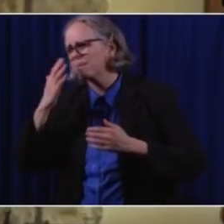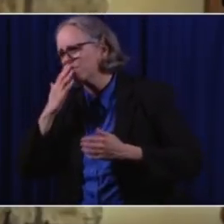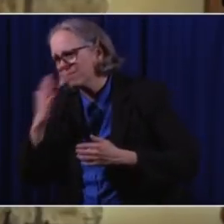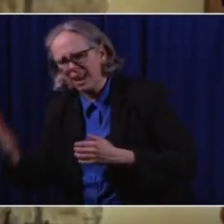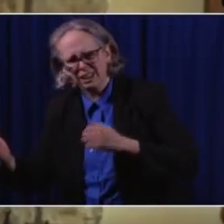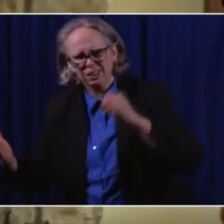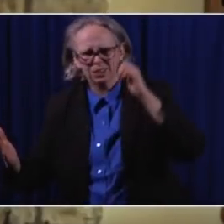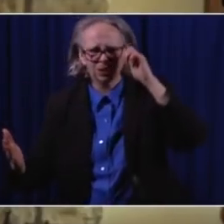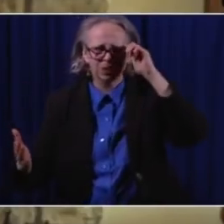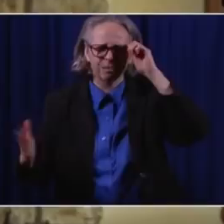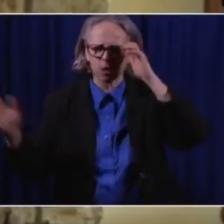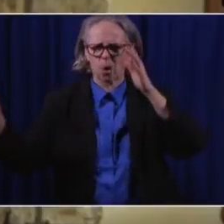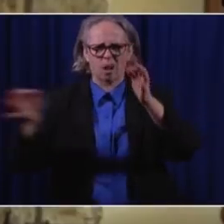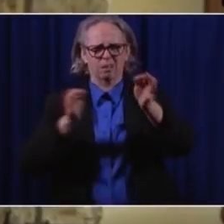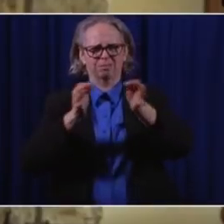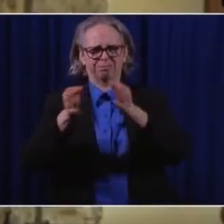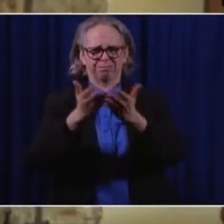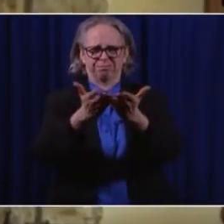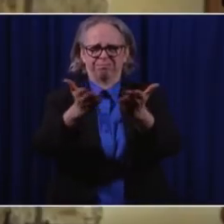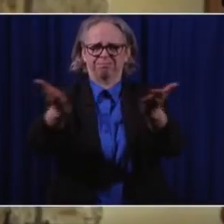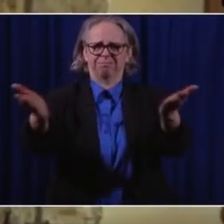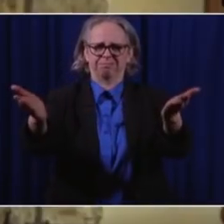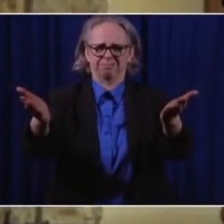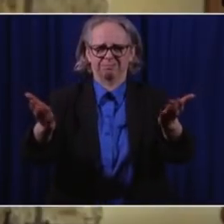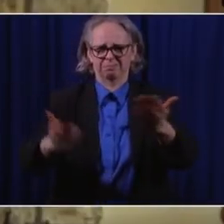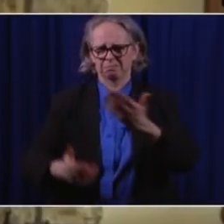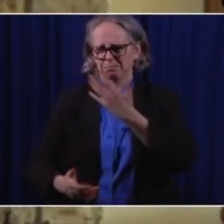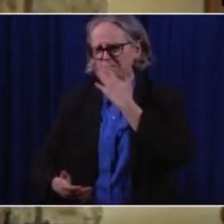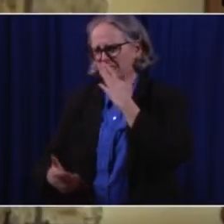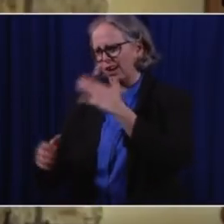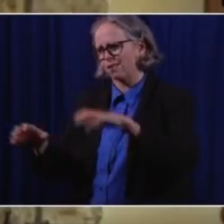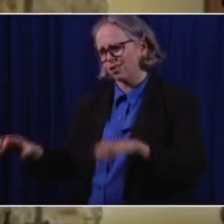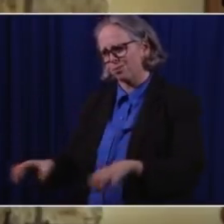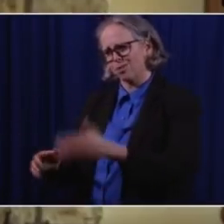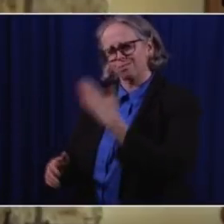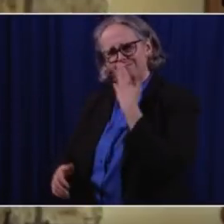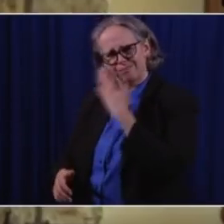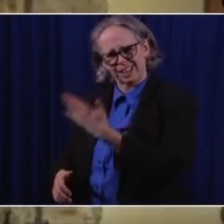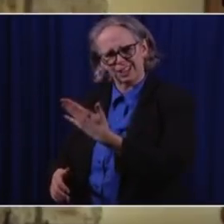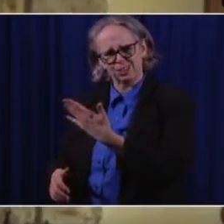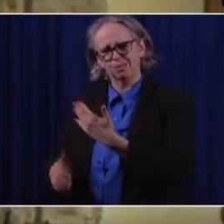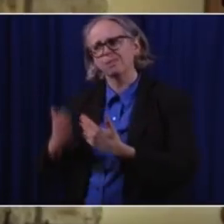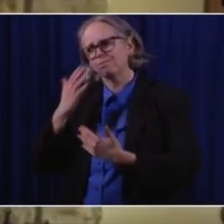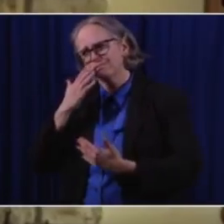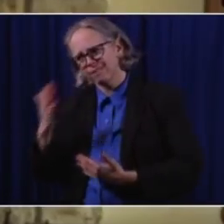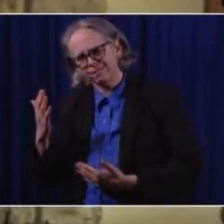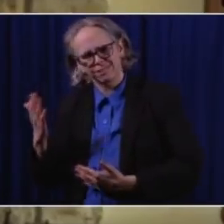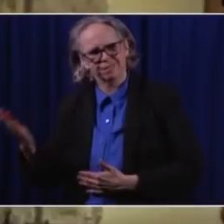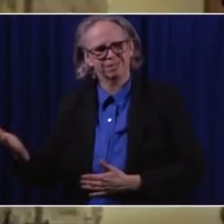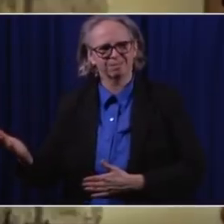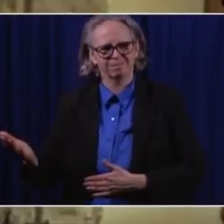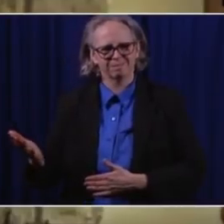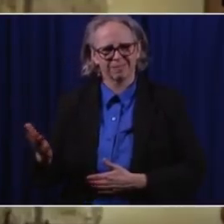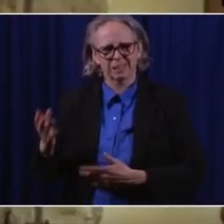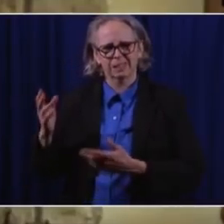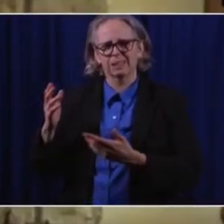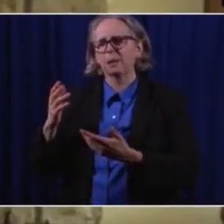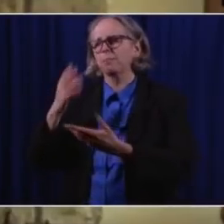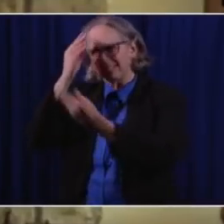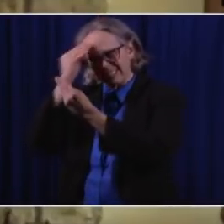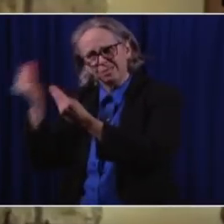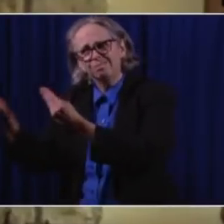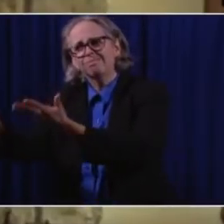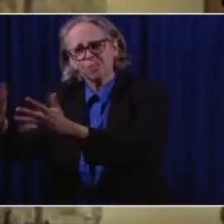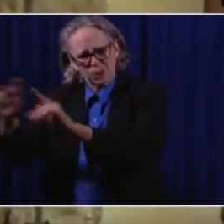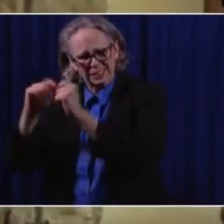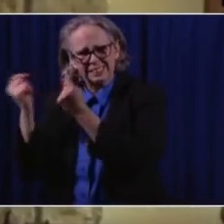much for what you do every single day. We're very grateful. Please pass that on. Thank you. Thanks for joining us today.